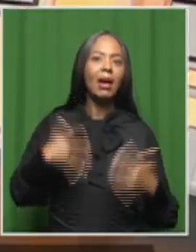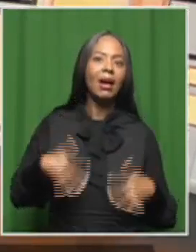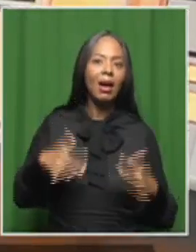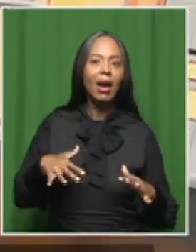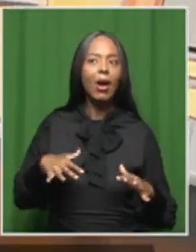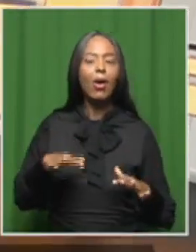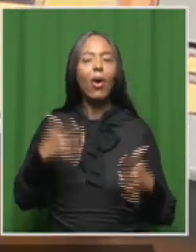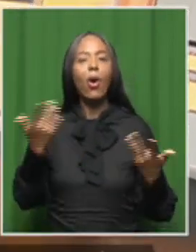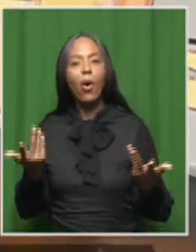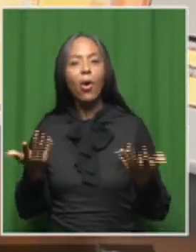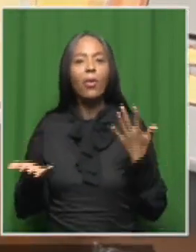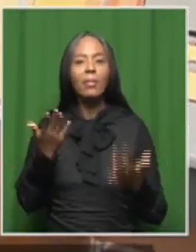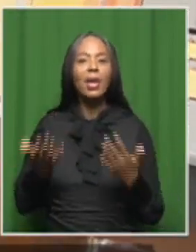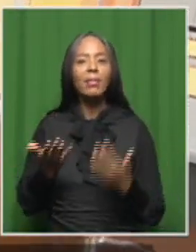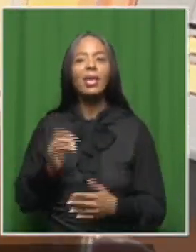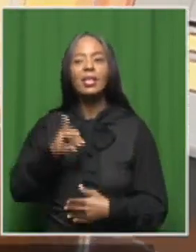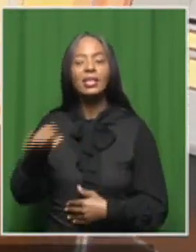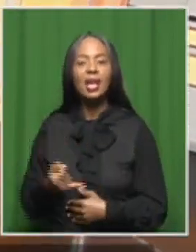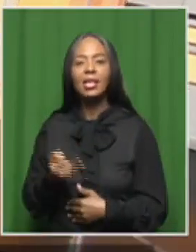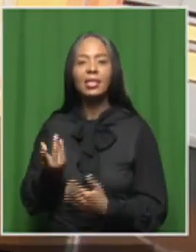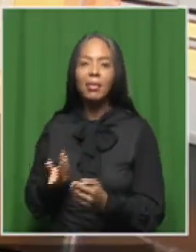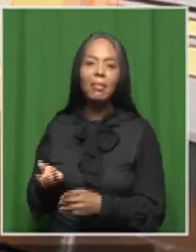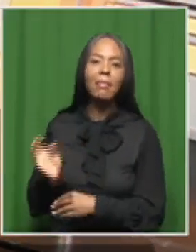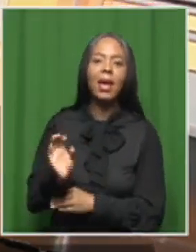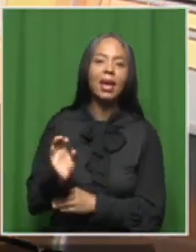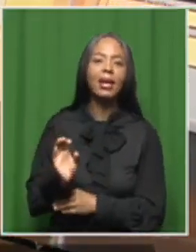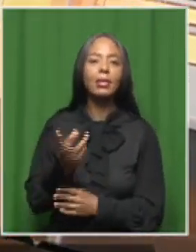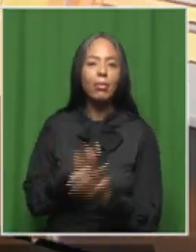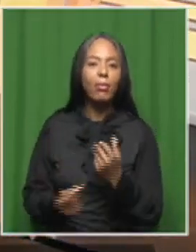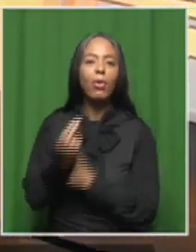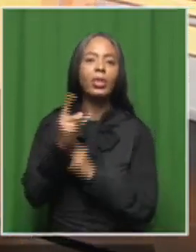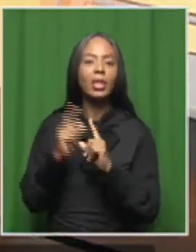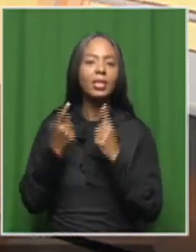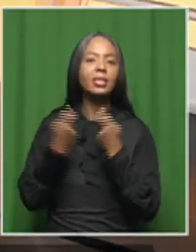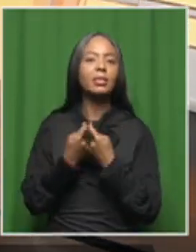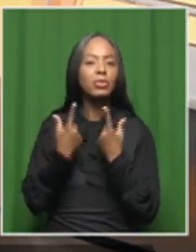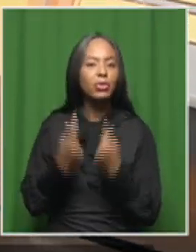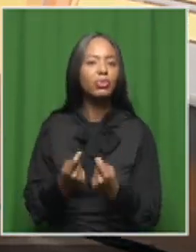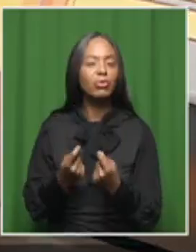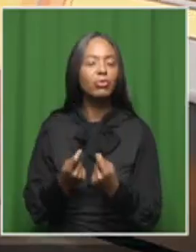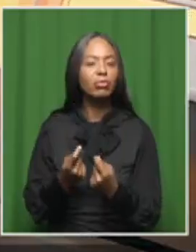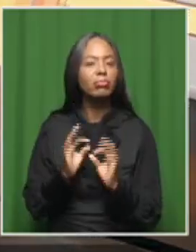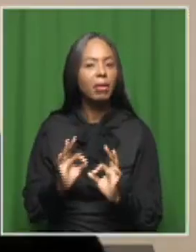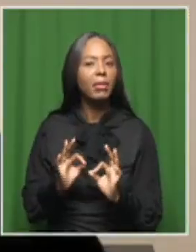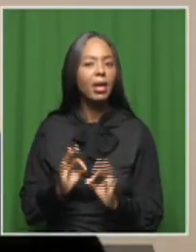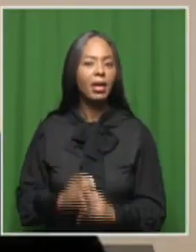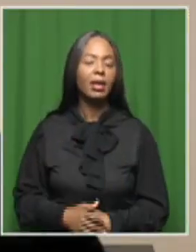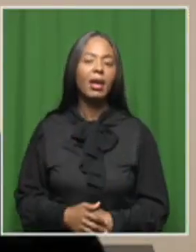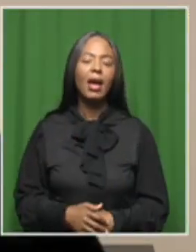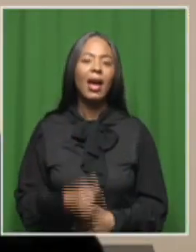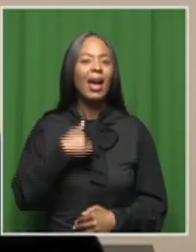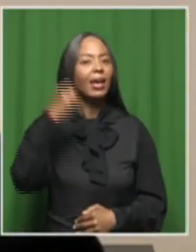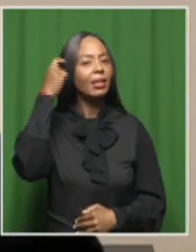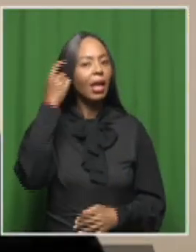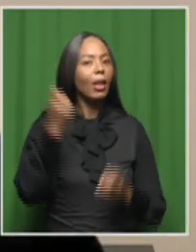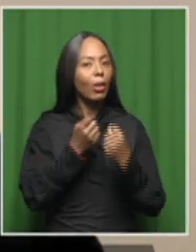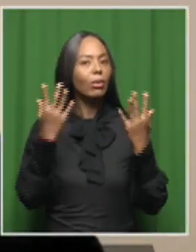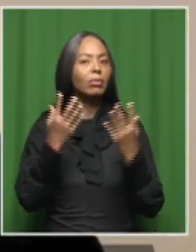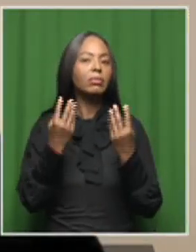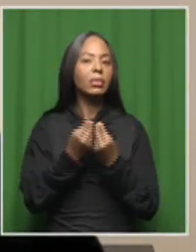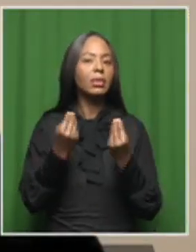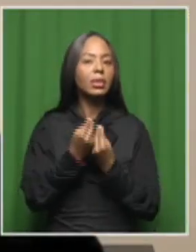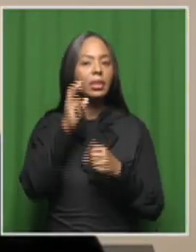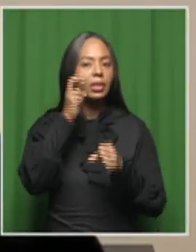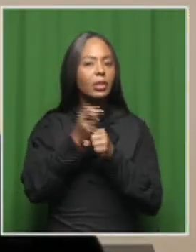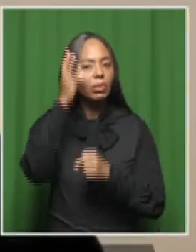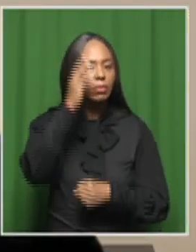just simply let themselves down a little bit from both teams? Yeah, I think when you head to Lord's, I think there's a couple of things that you need to factor in.